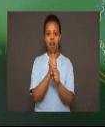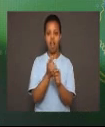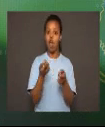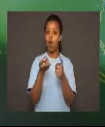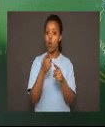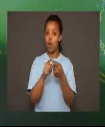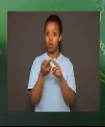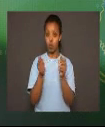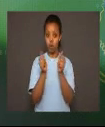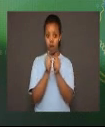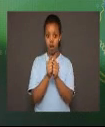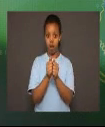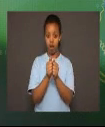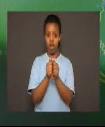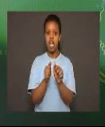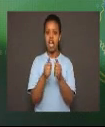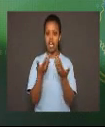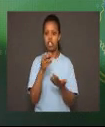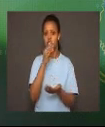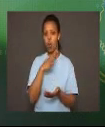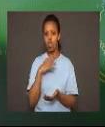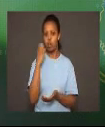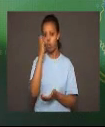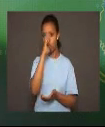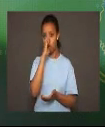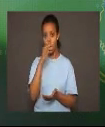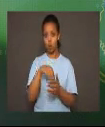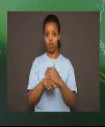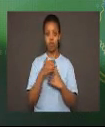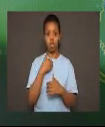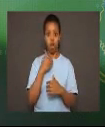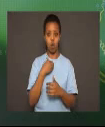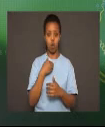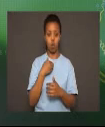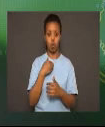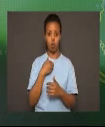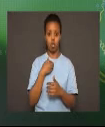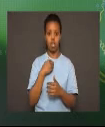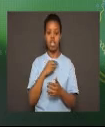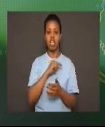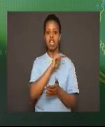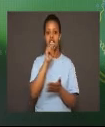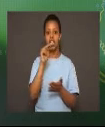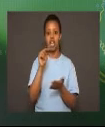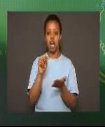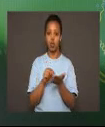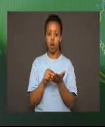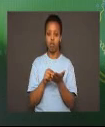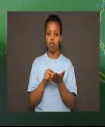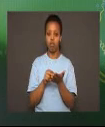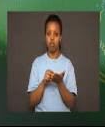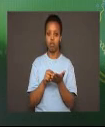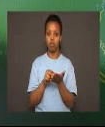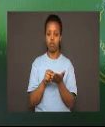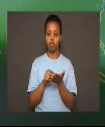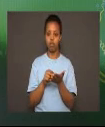partner, discuss how people in Ethiopia benefit from natural resources.